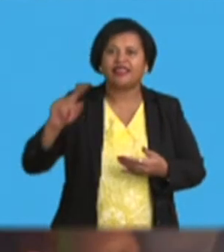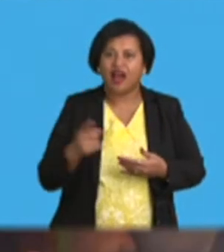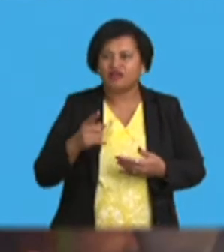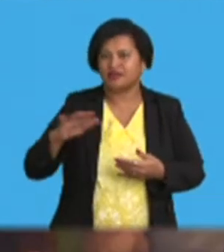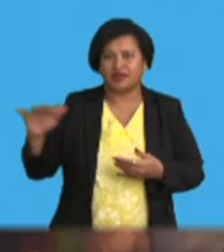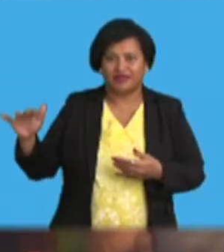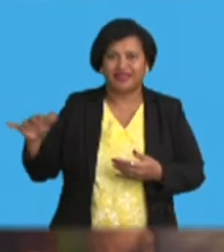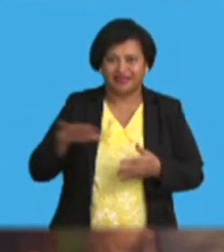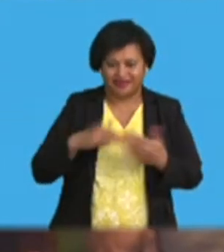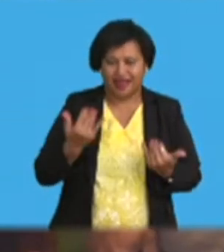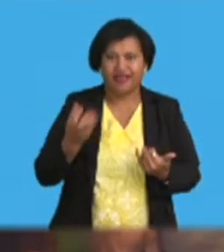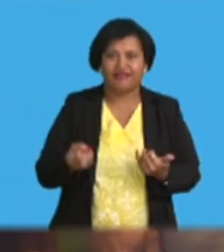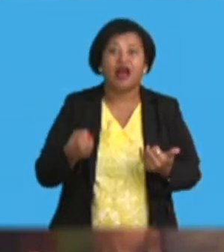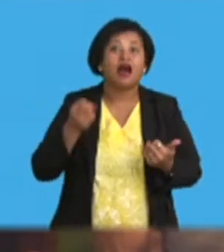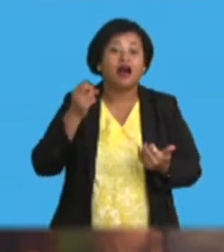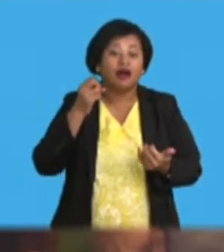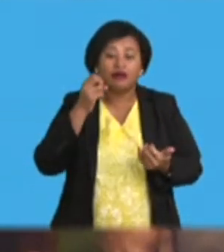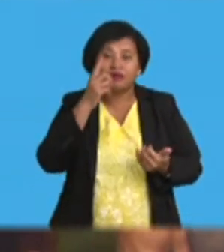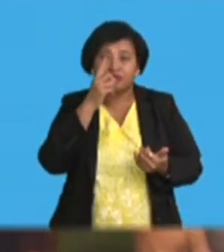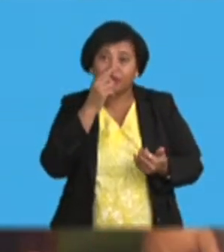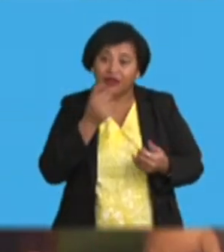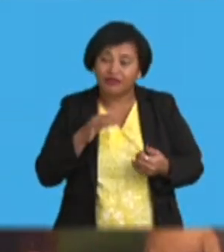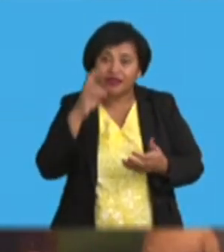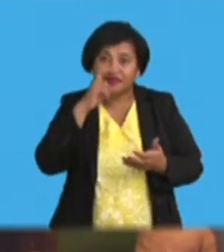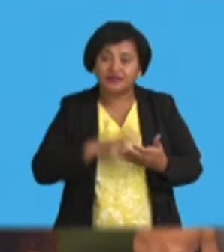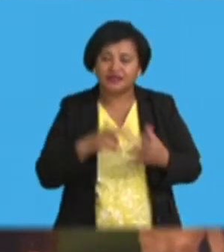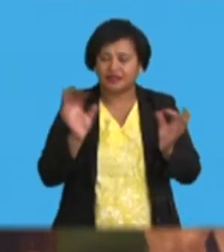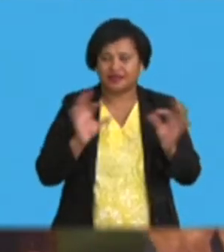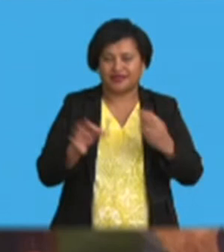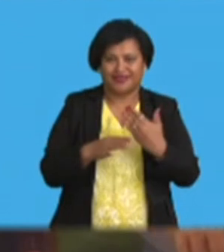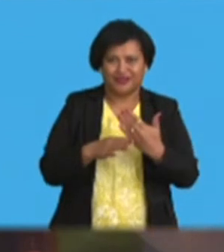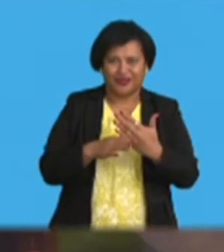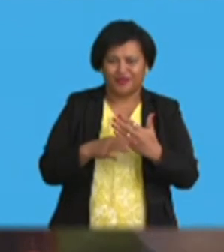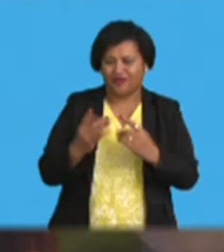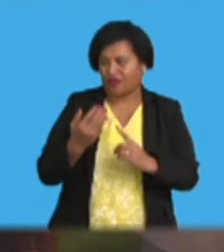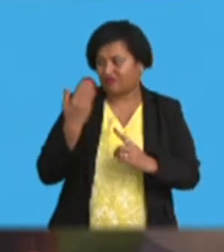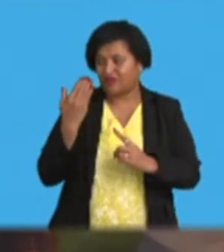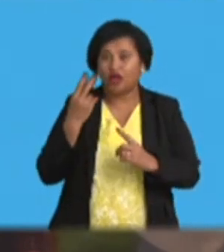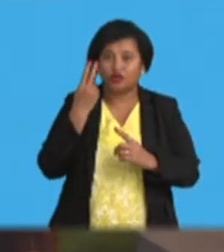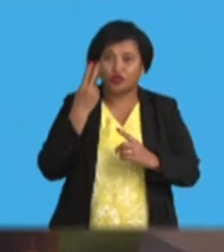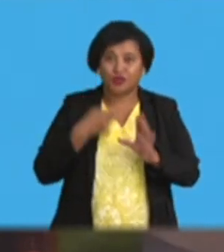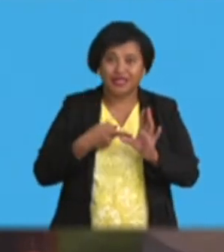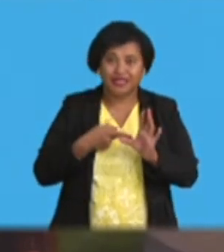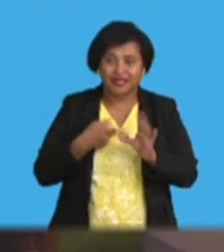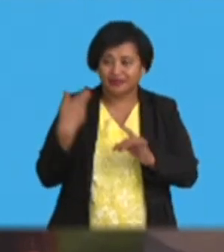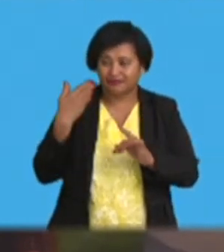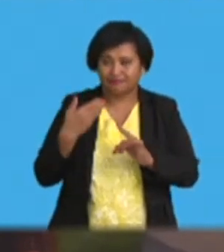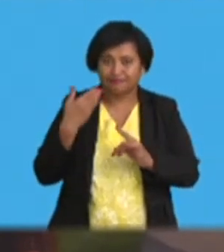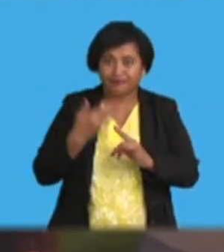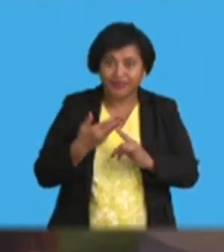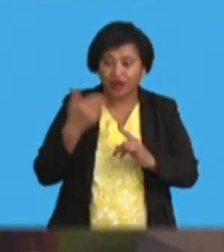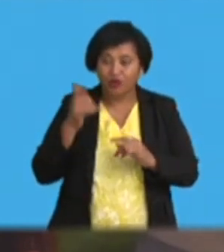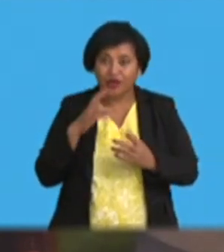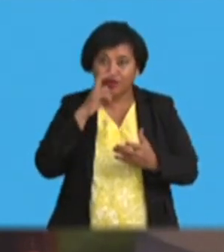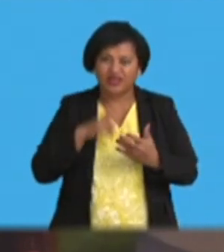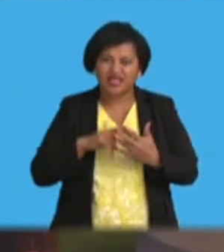it to the number of people that have registered for us over the past 2 years, and if there are some who registered